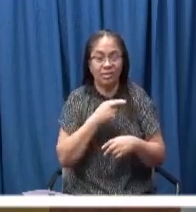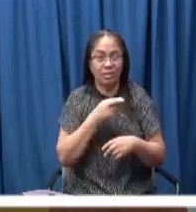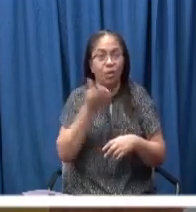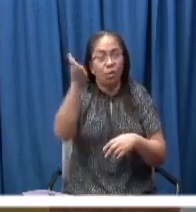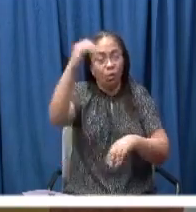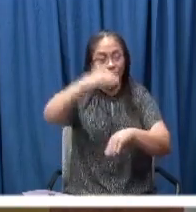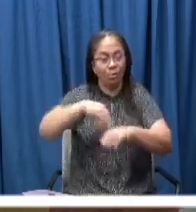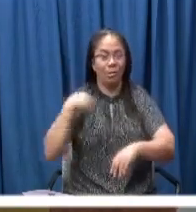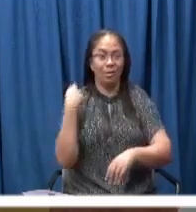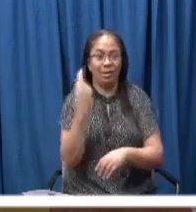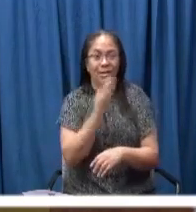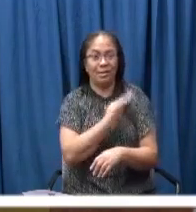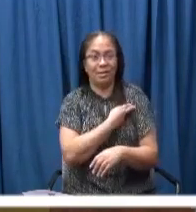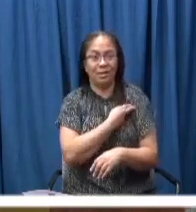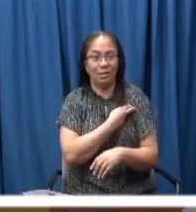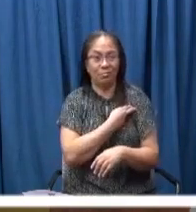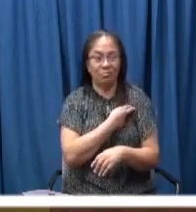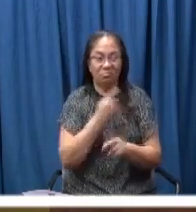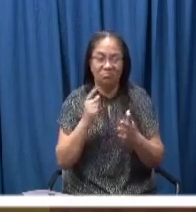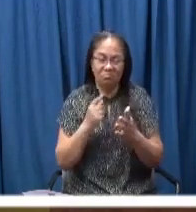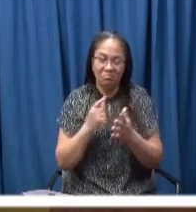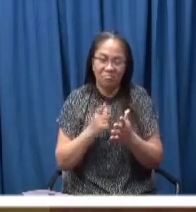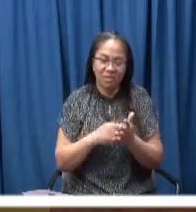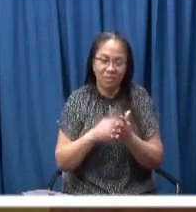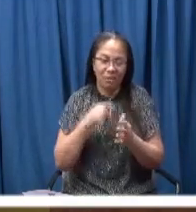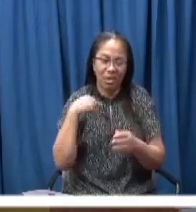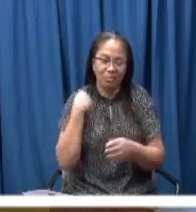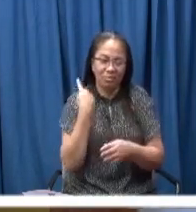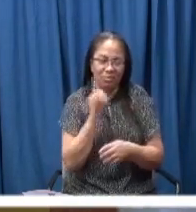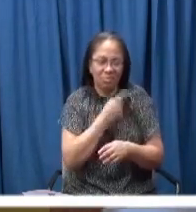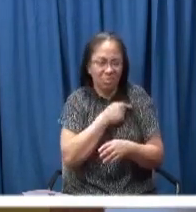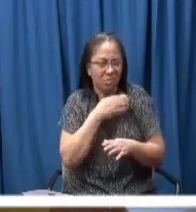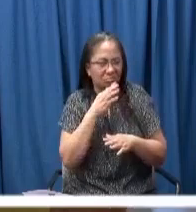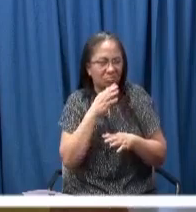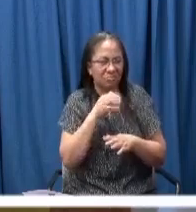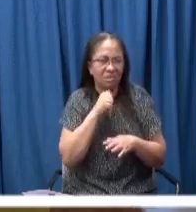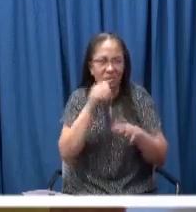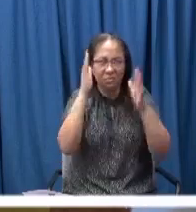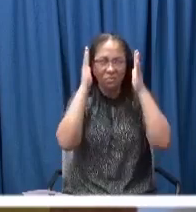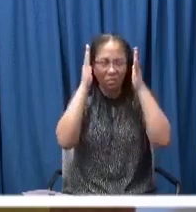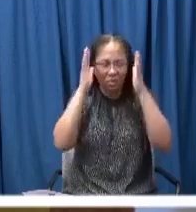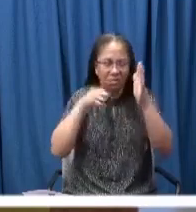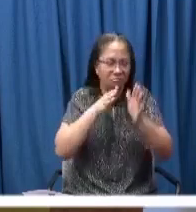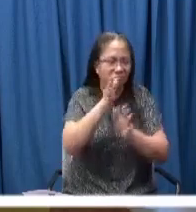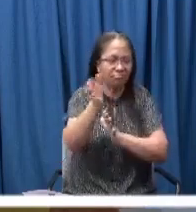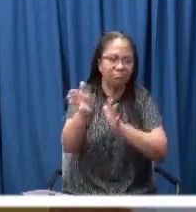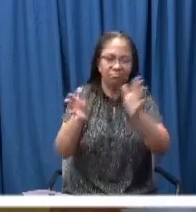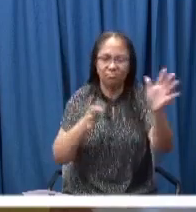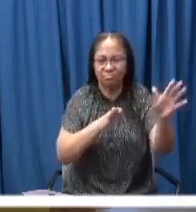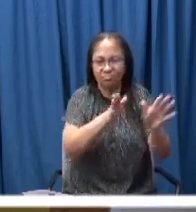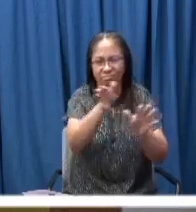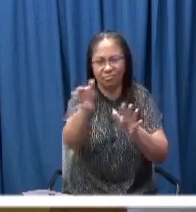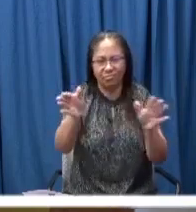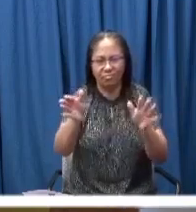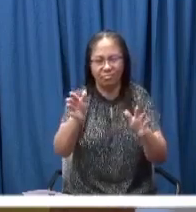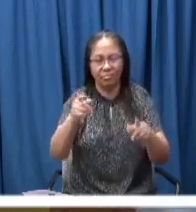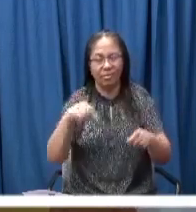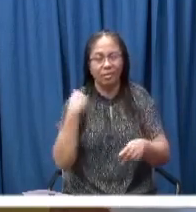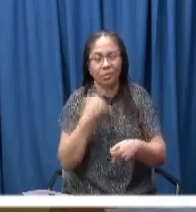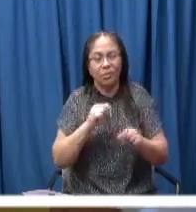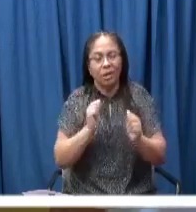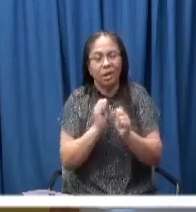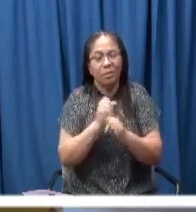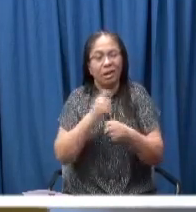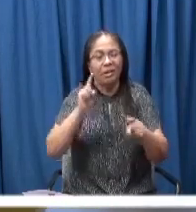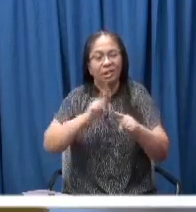And many of us have got waylaid in our vocation because of the noise of our lifestyle, the choices that we have made, the